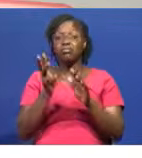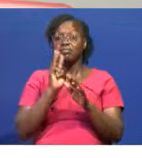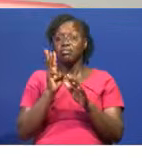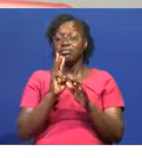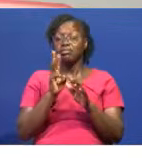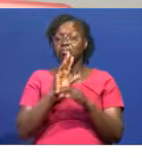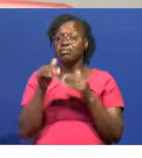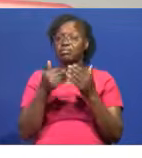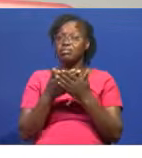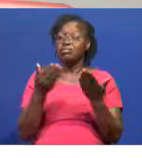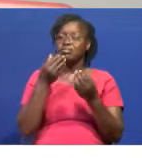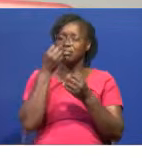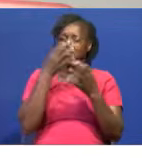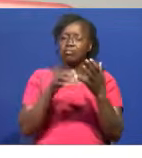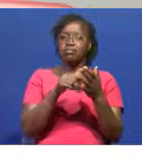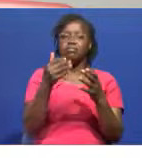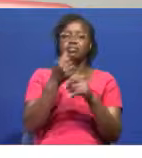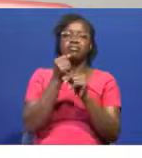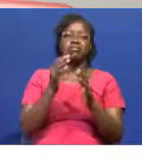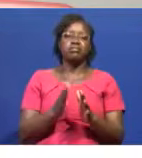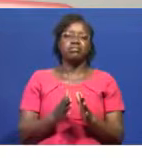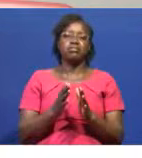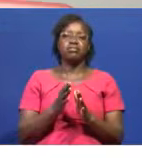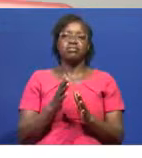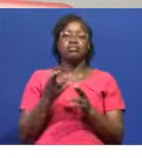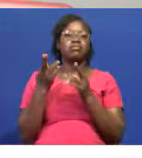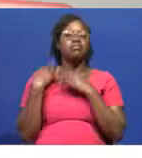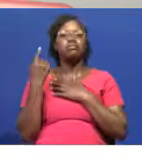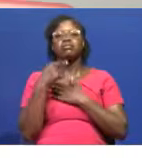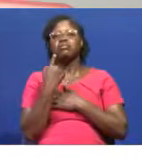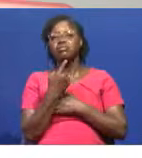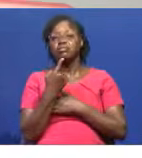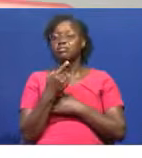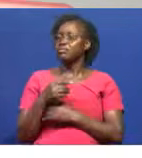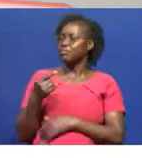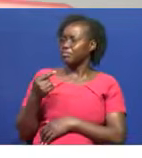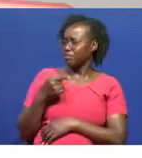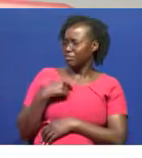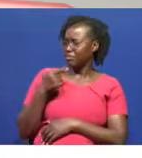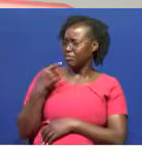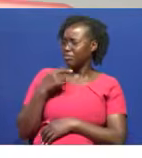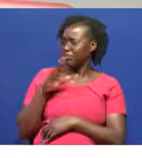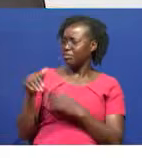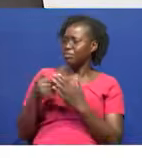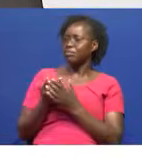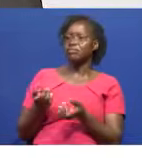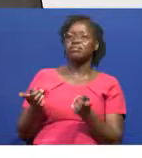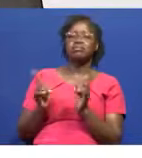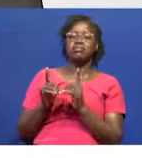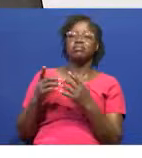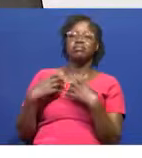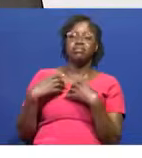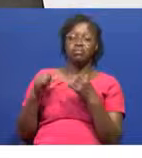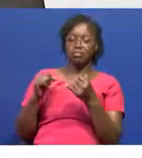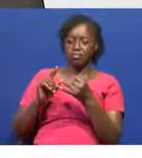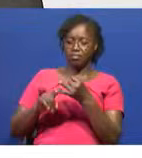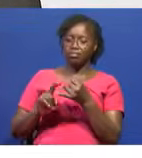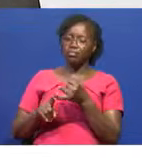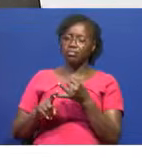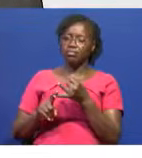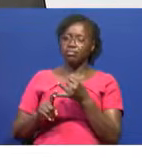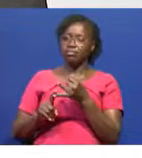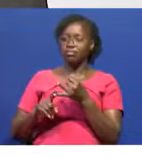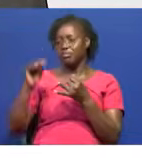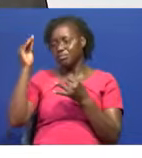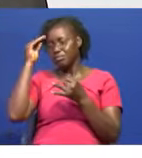Water and all that, and many other stakeholders. But who is responsible for it? Like I said, all of us, we have health, Minister of Health, we have